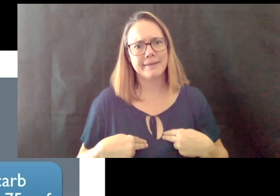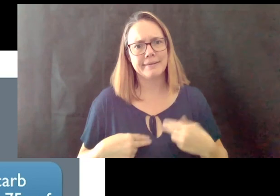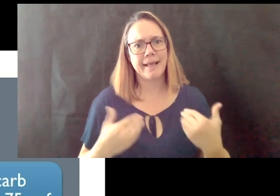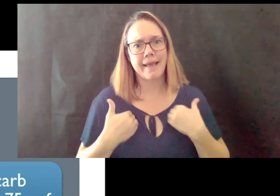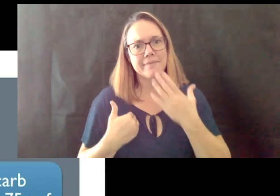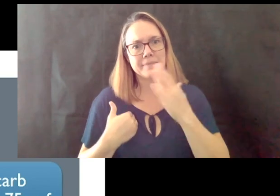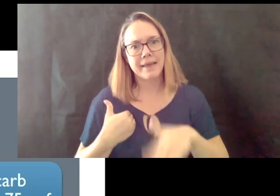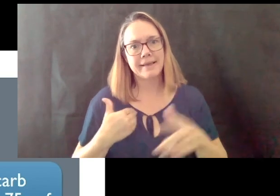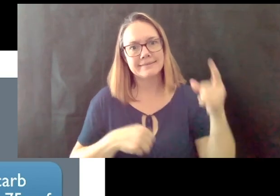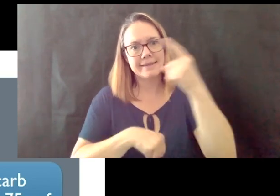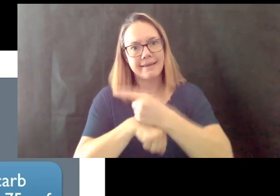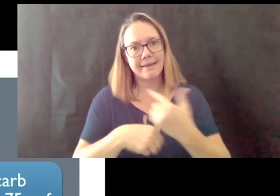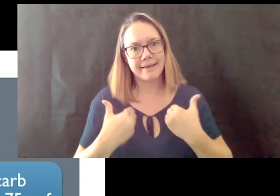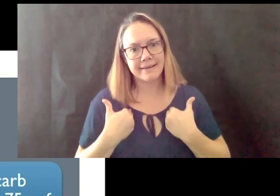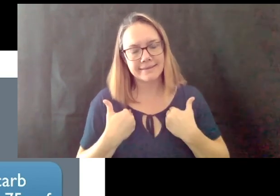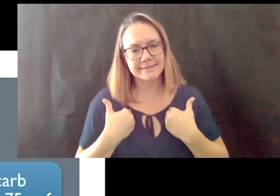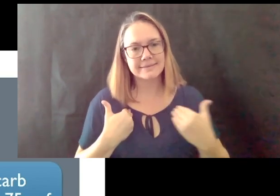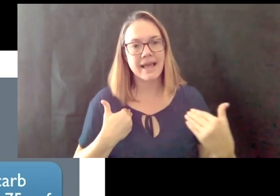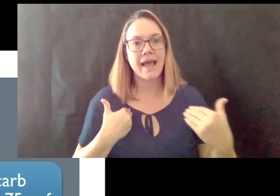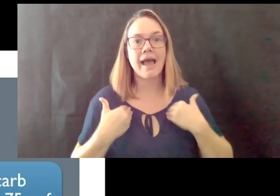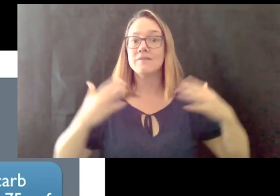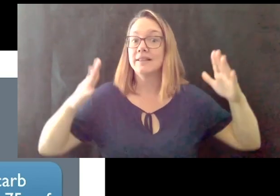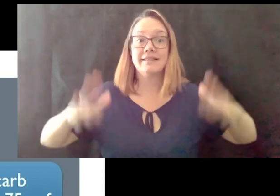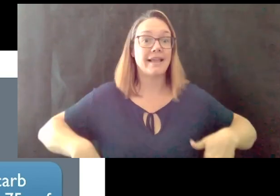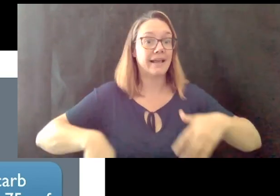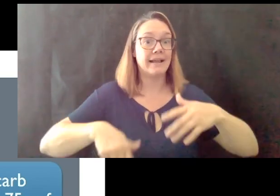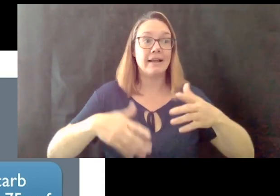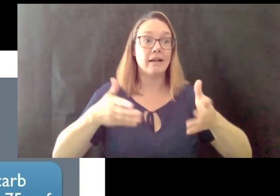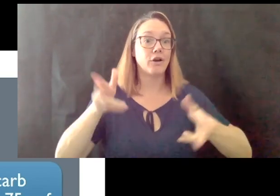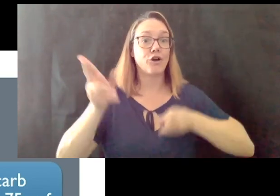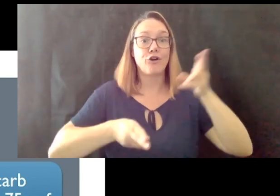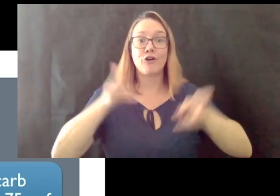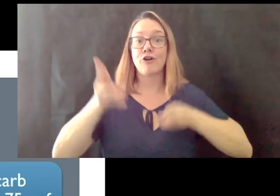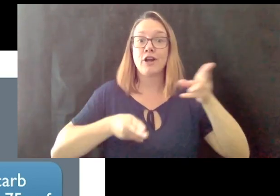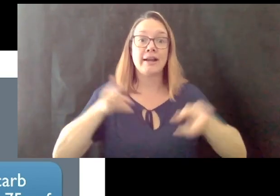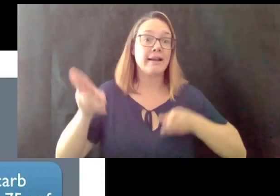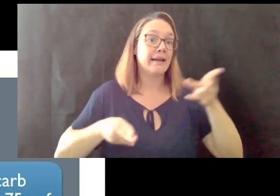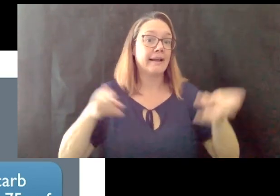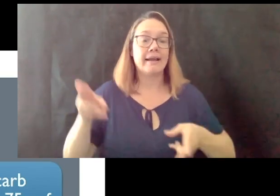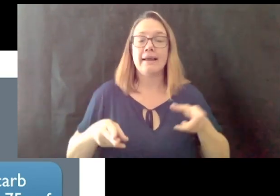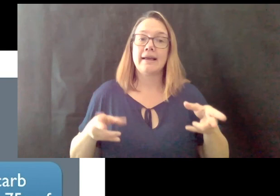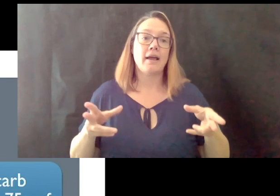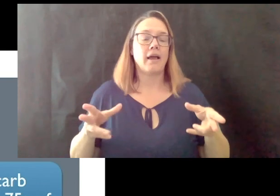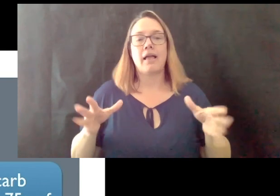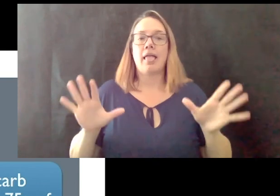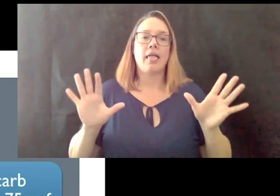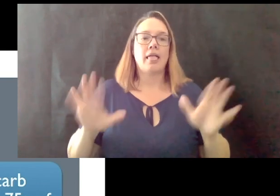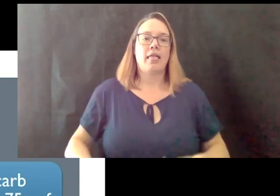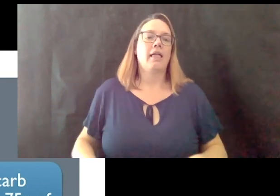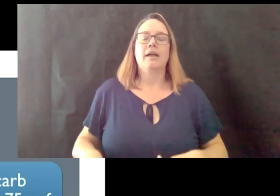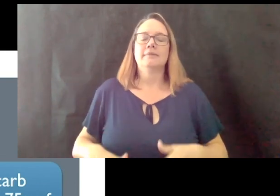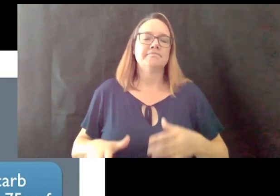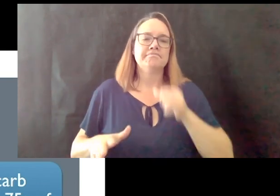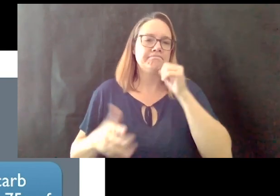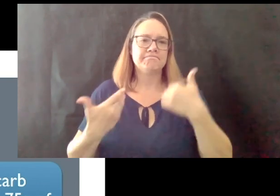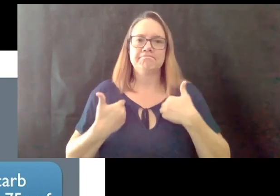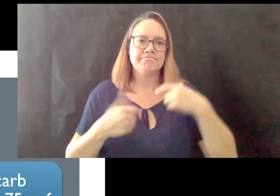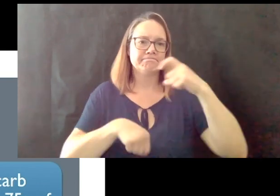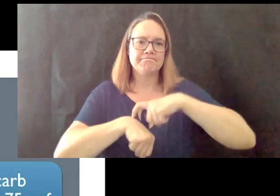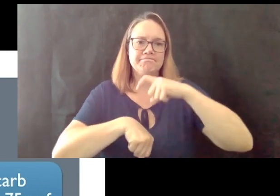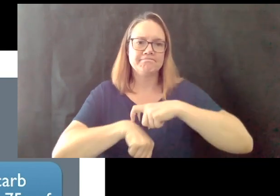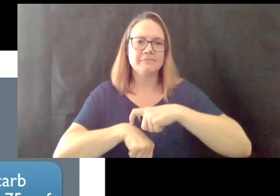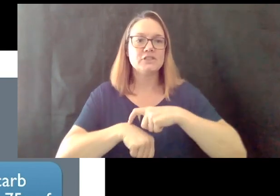all humans. We all have bad days. We all have days where we're running late and planning just didn't come together. And